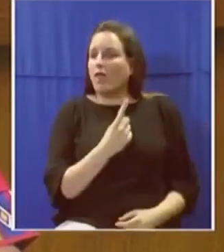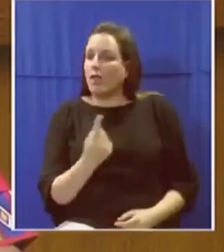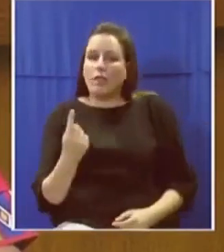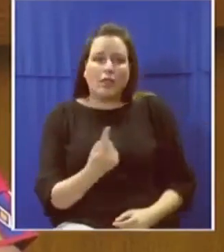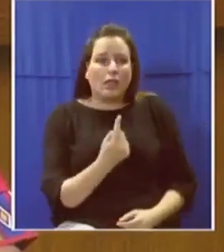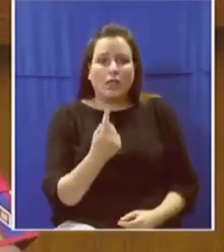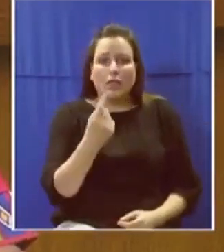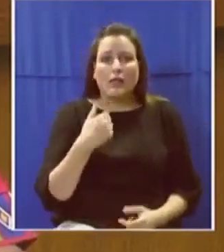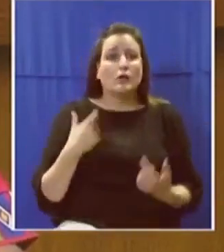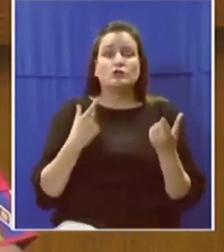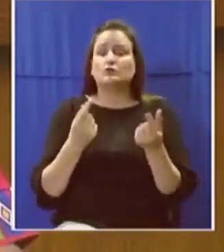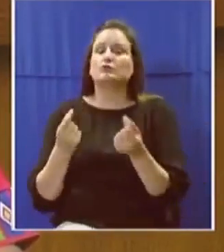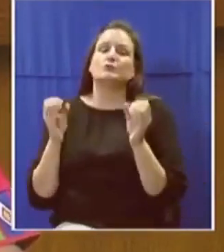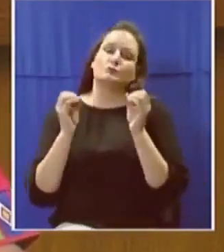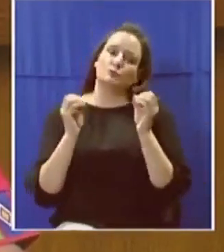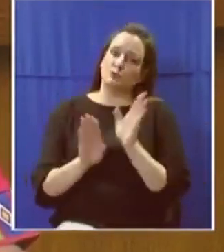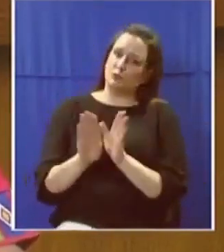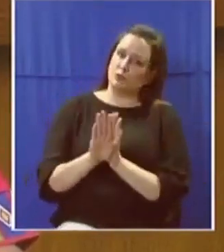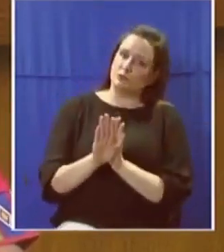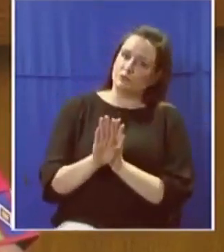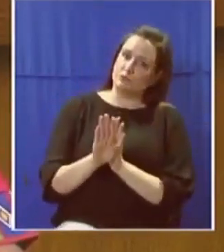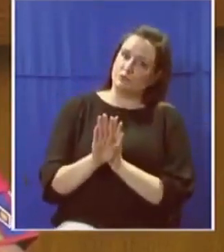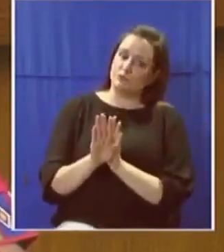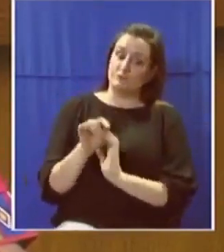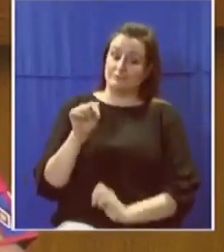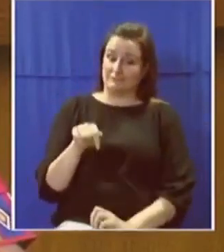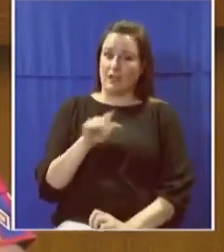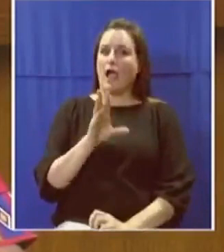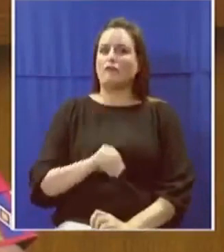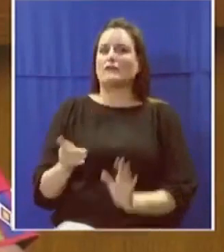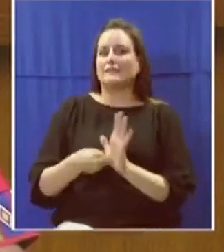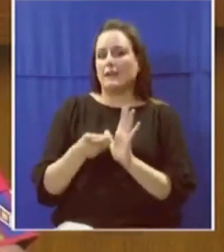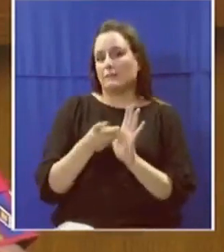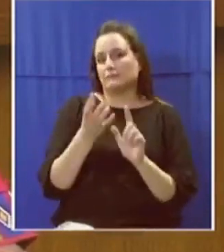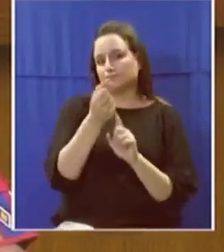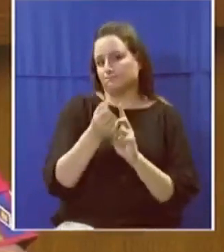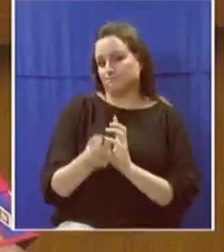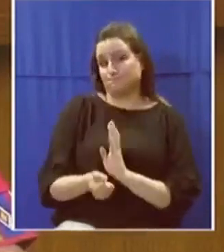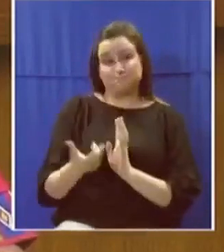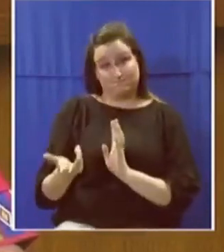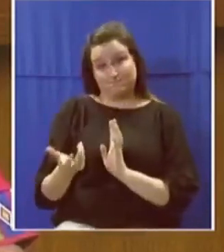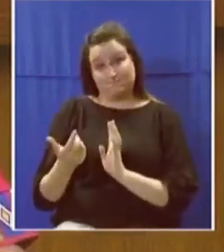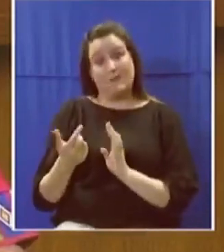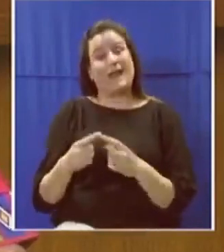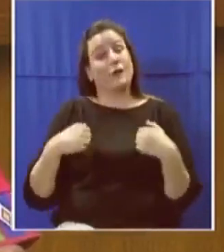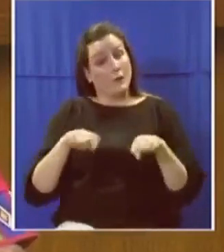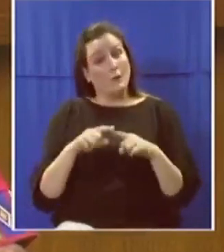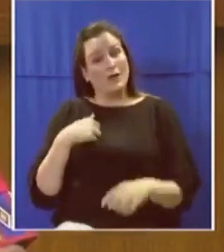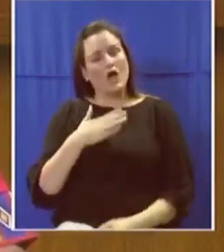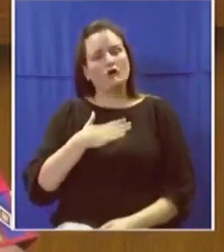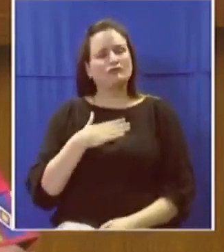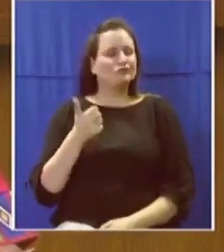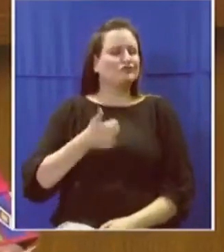and there has been no improvement in our conceptualization of African development, and we have allowed ourselves to be